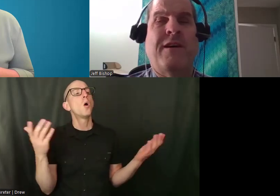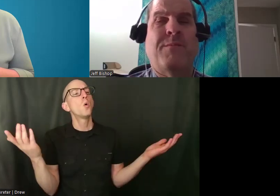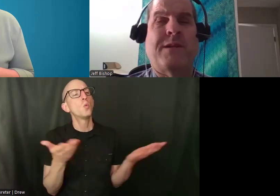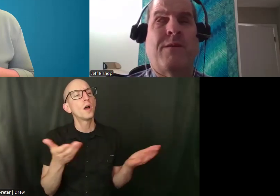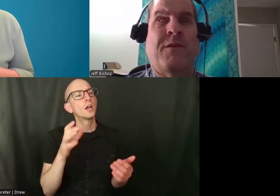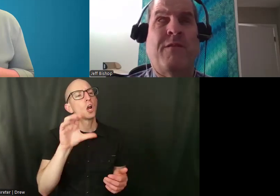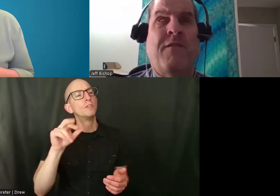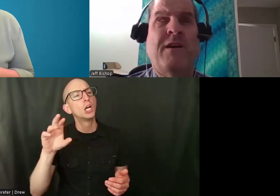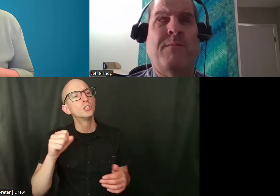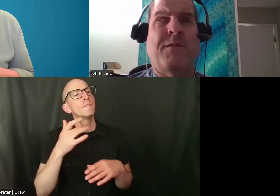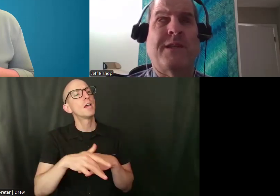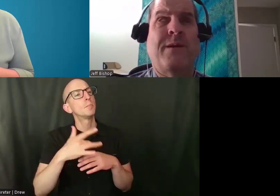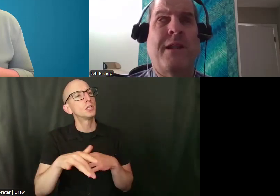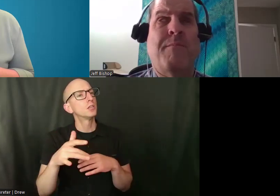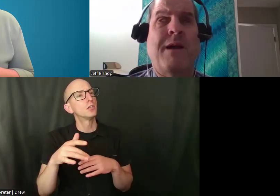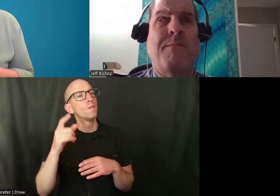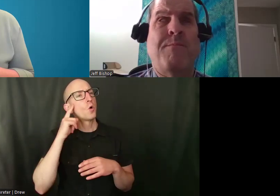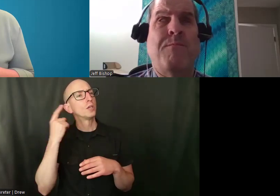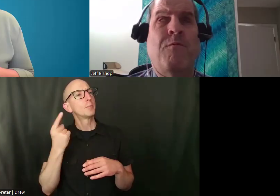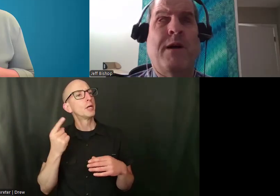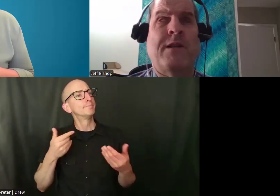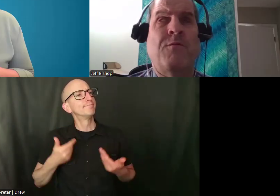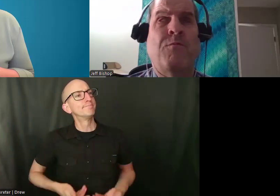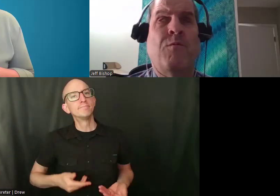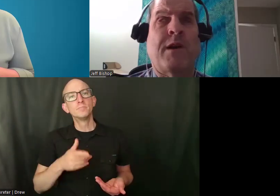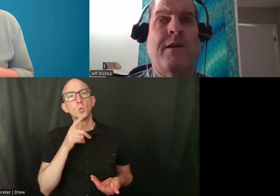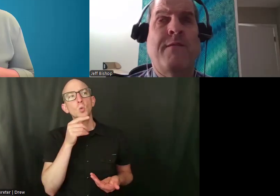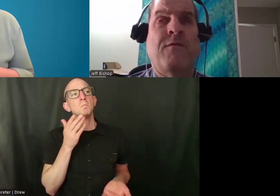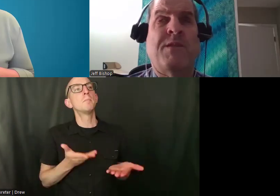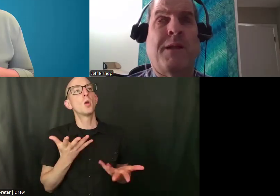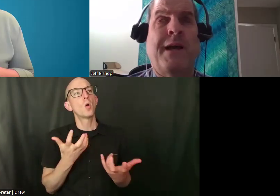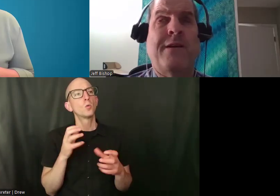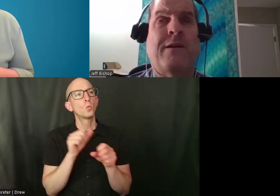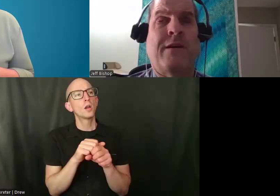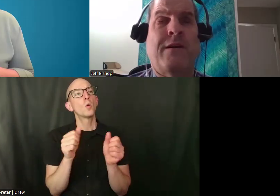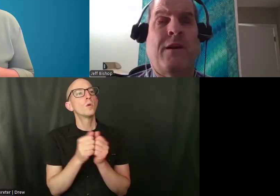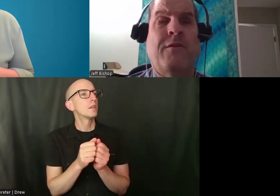are available for someone that might want to work with